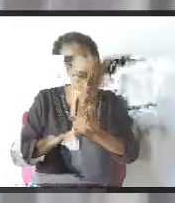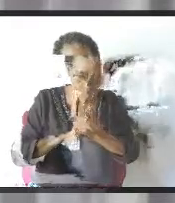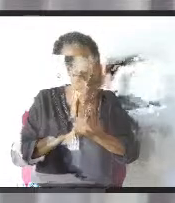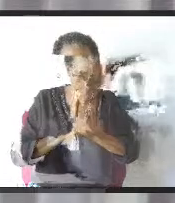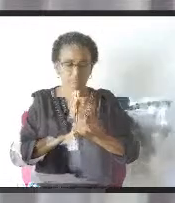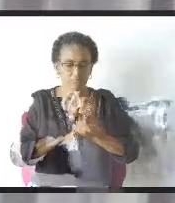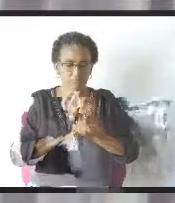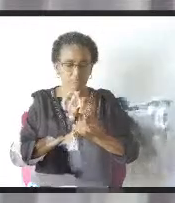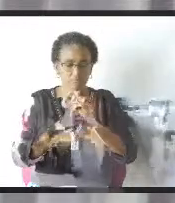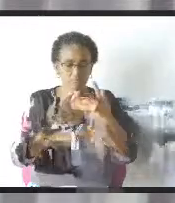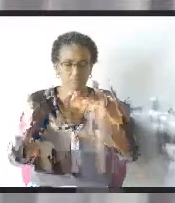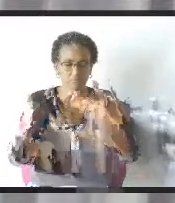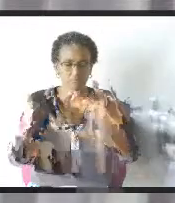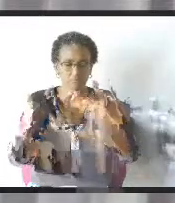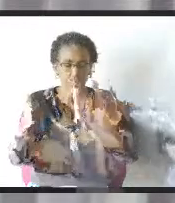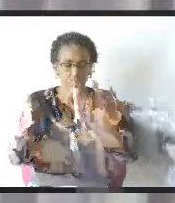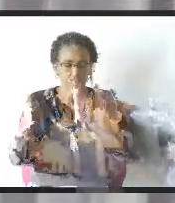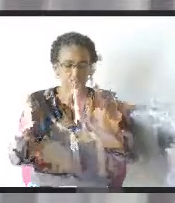Let us pray.